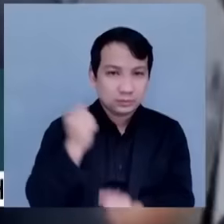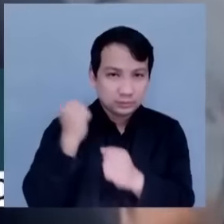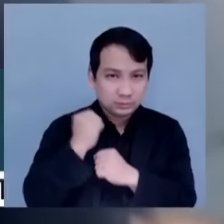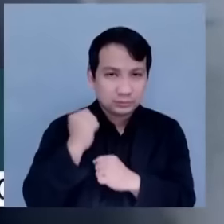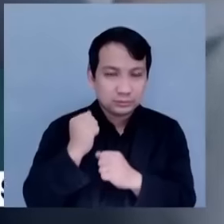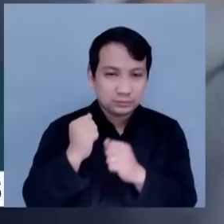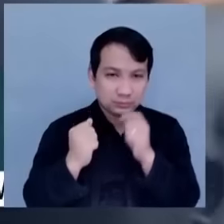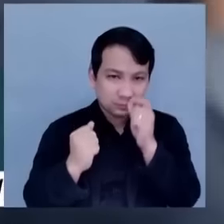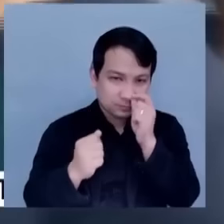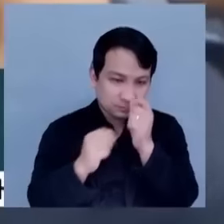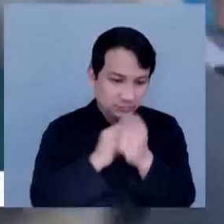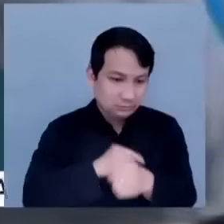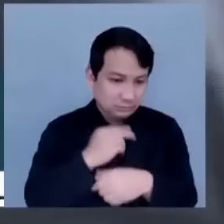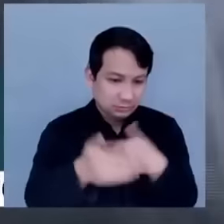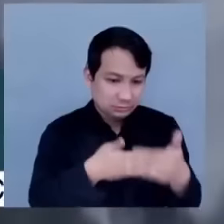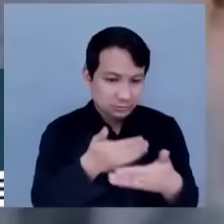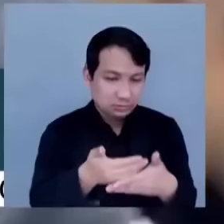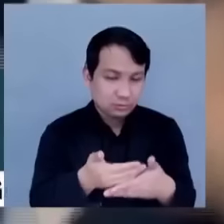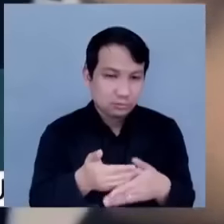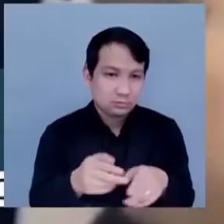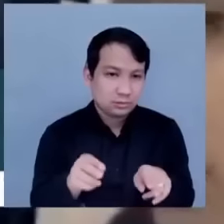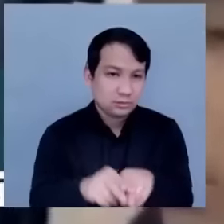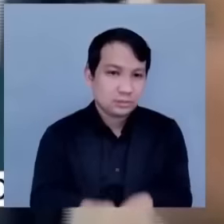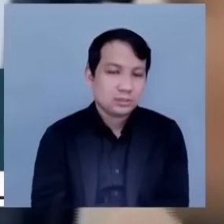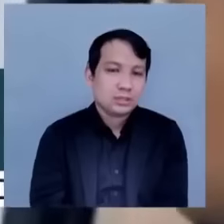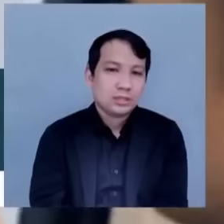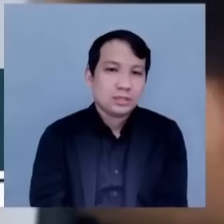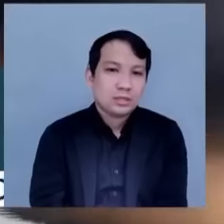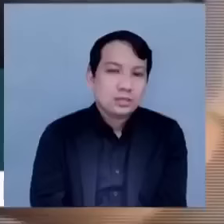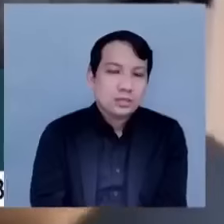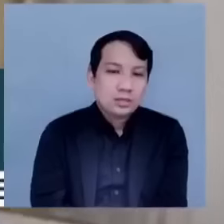the natural process. All right, we're going to have to leave it at